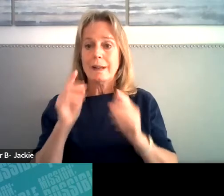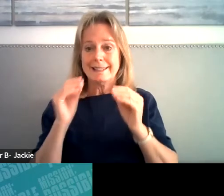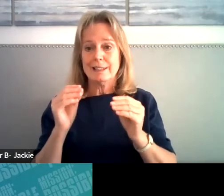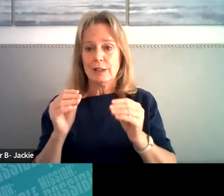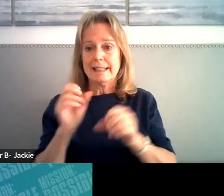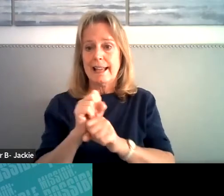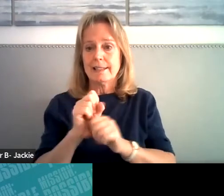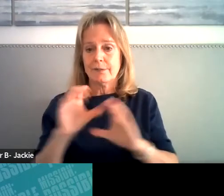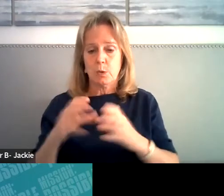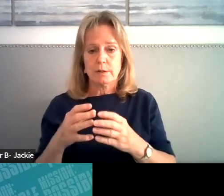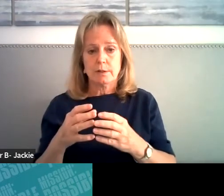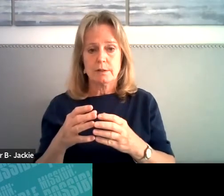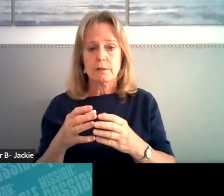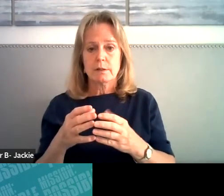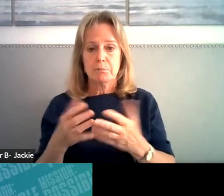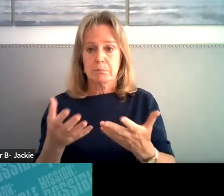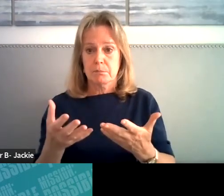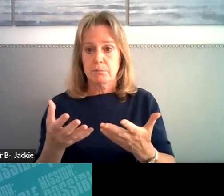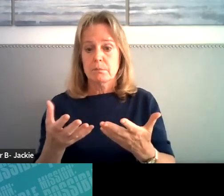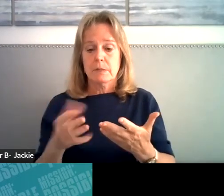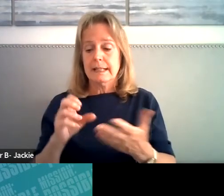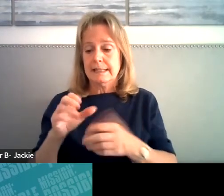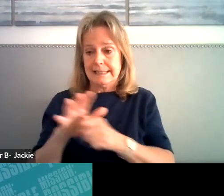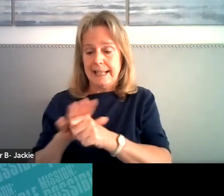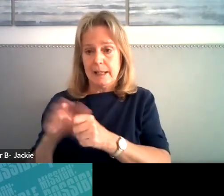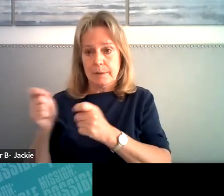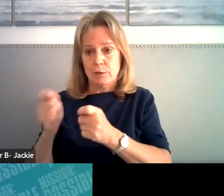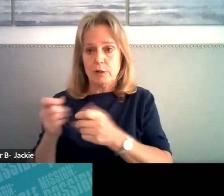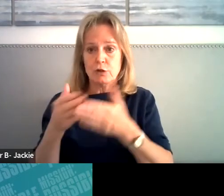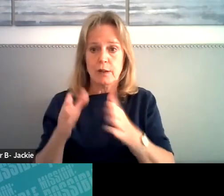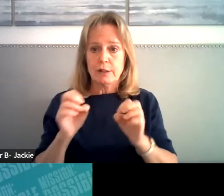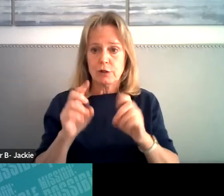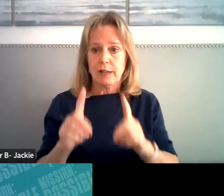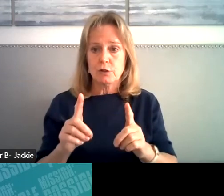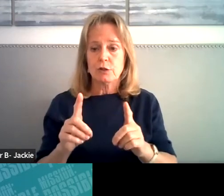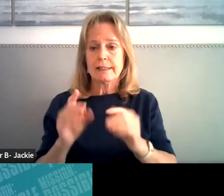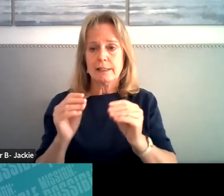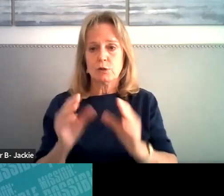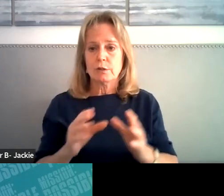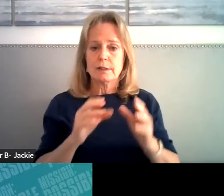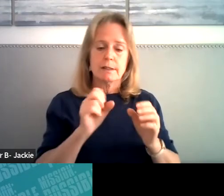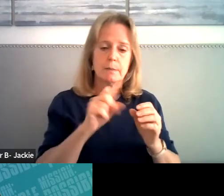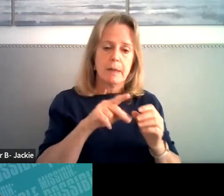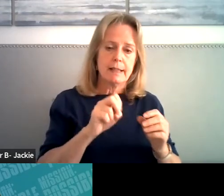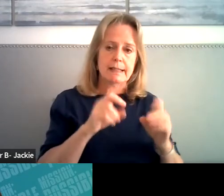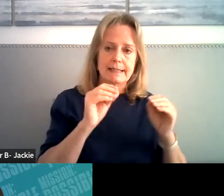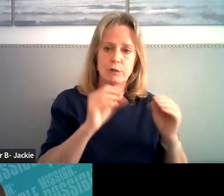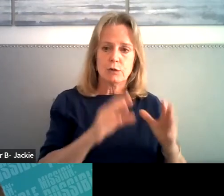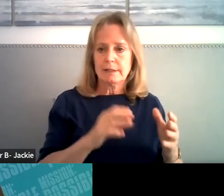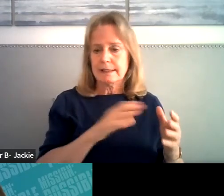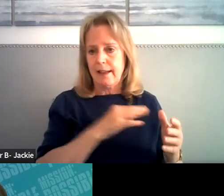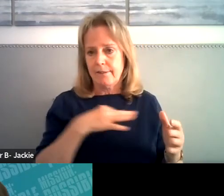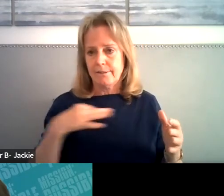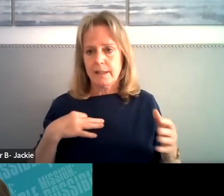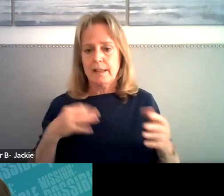task force, which was composed of site administrators, general education teachers, SPED teachers, and staff,